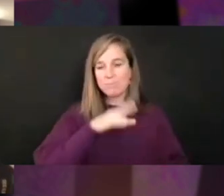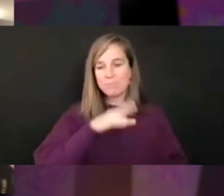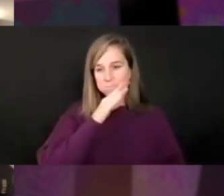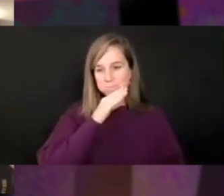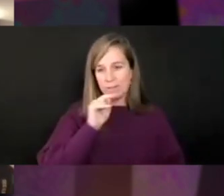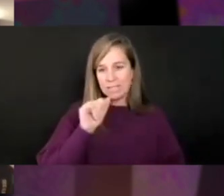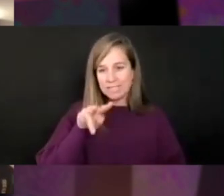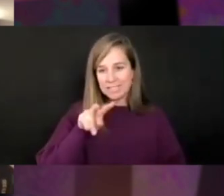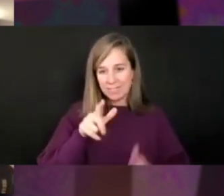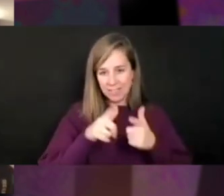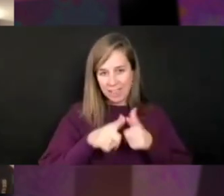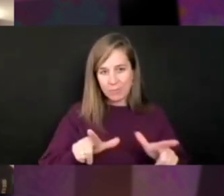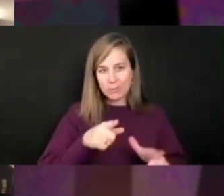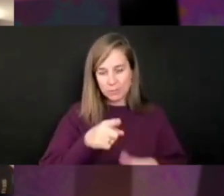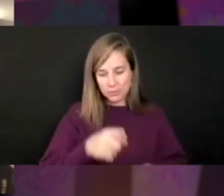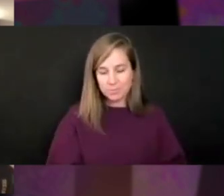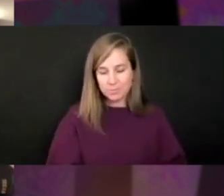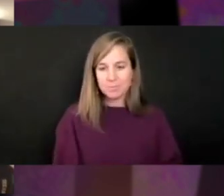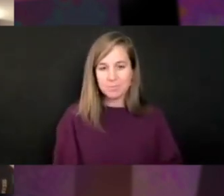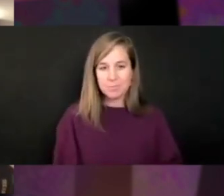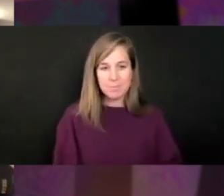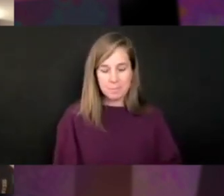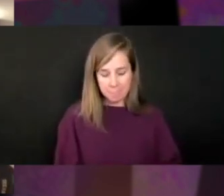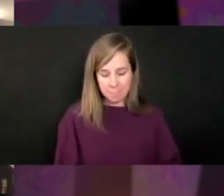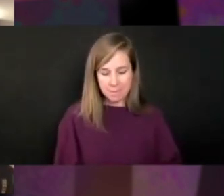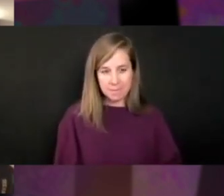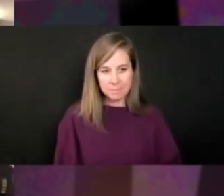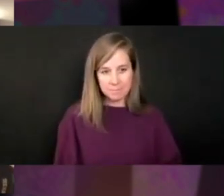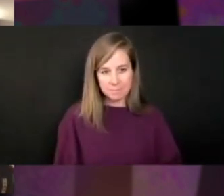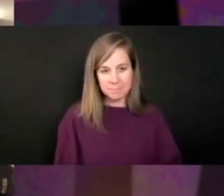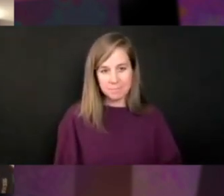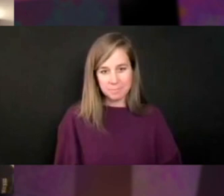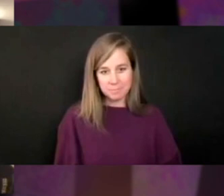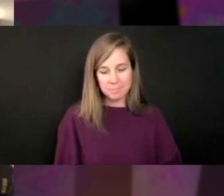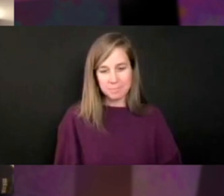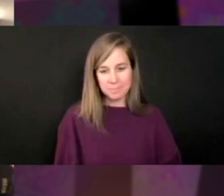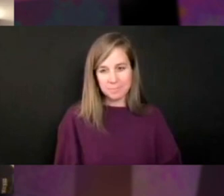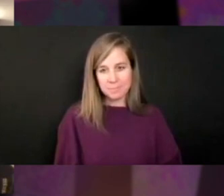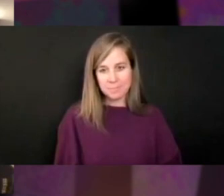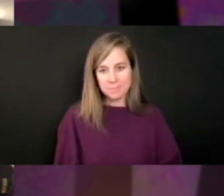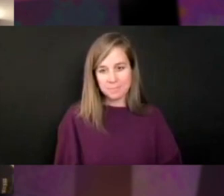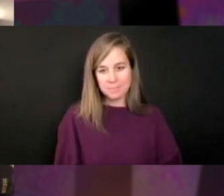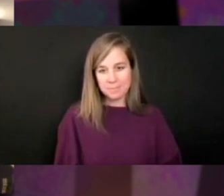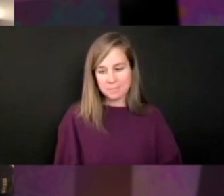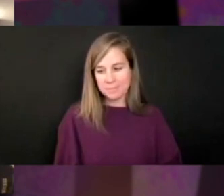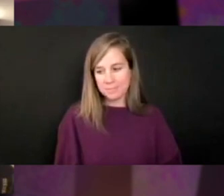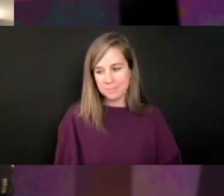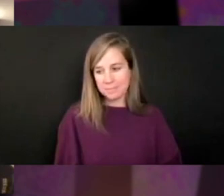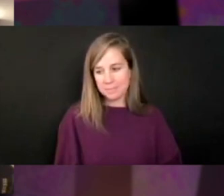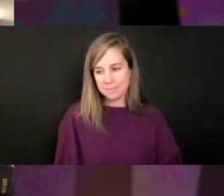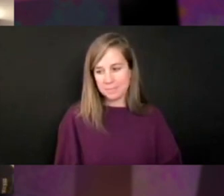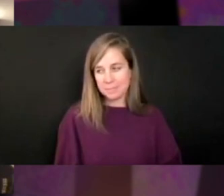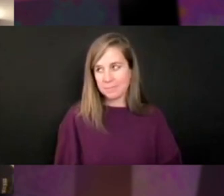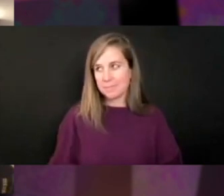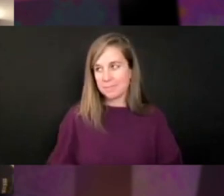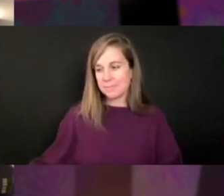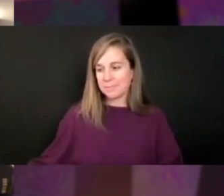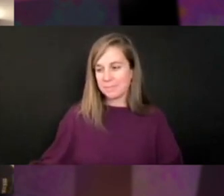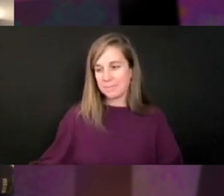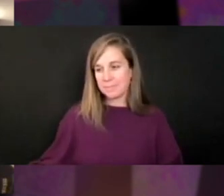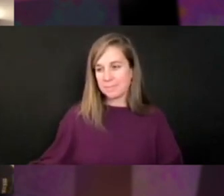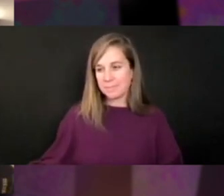husi Dakota, alkantara kamatsu, matau, zan samorodzu, ina ni man mofon na tautau